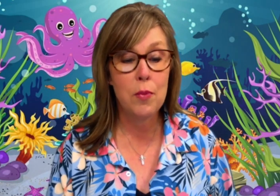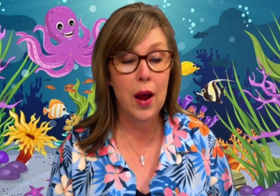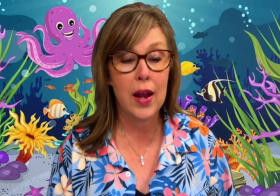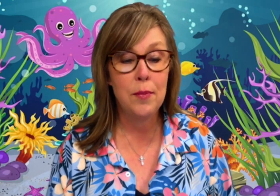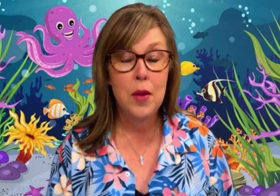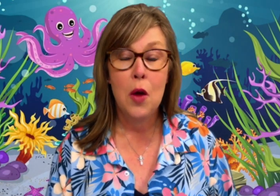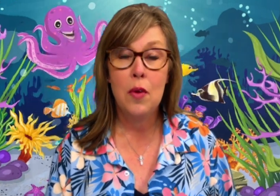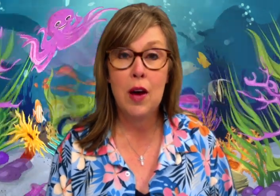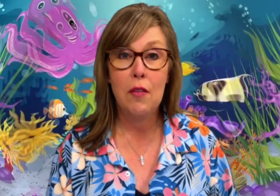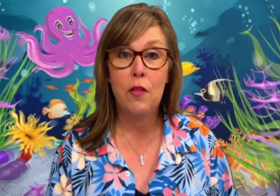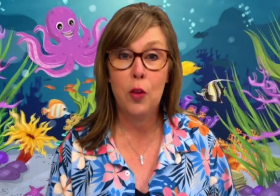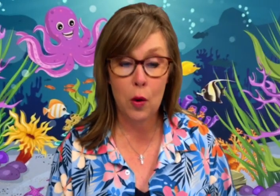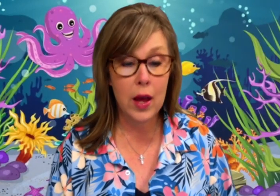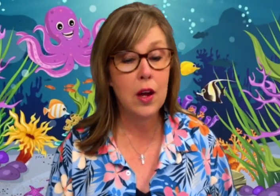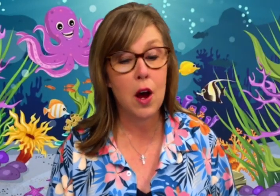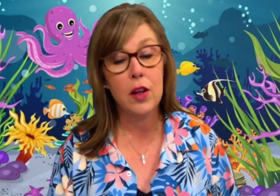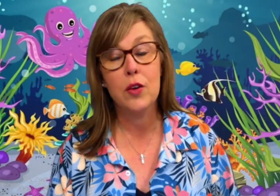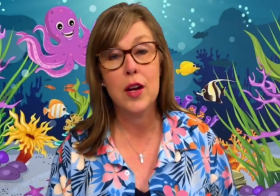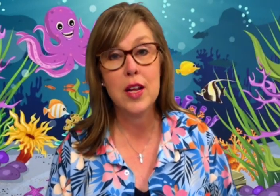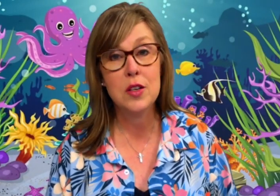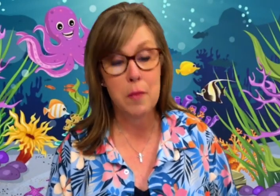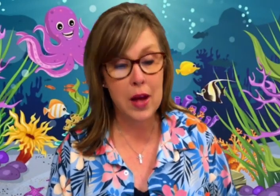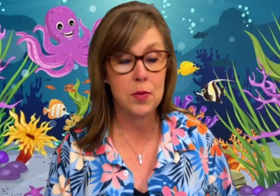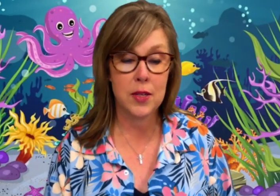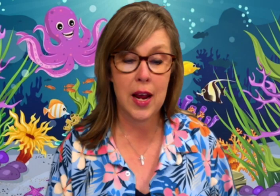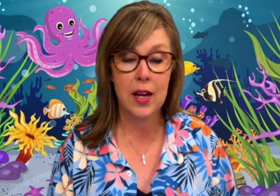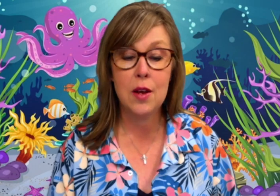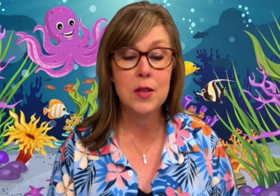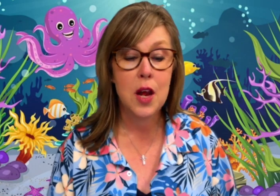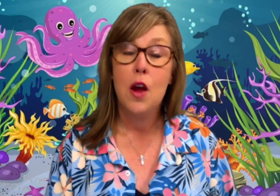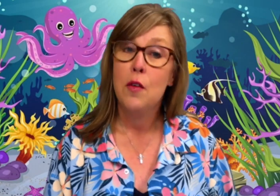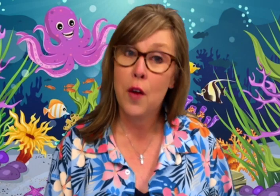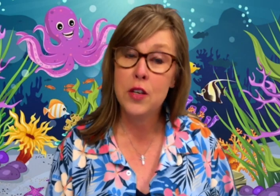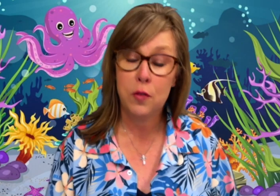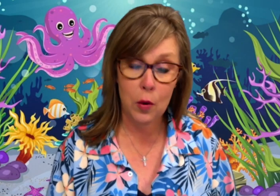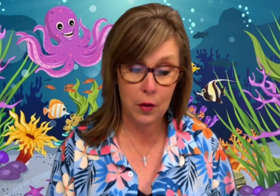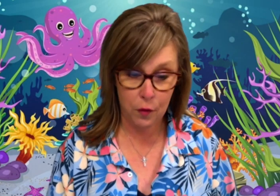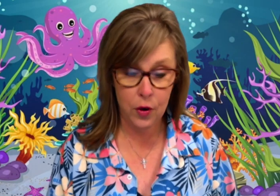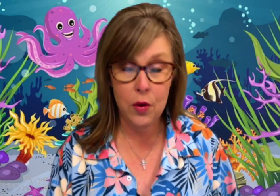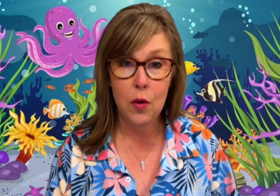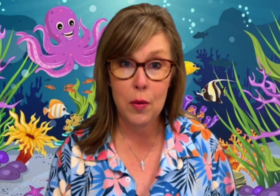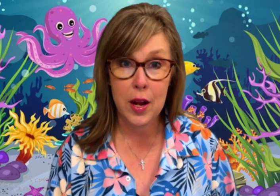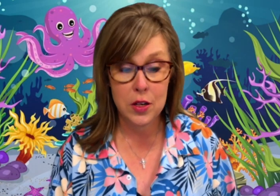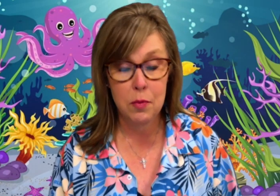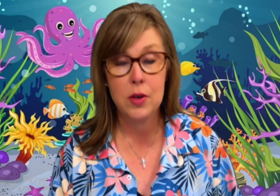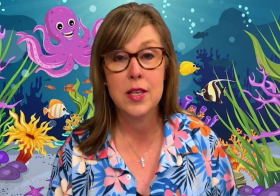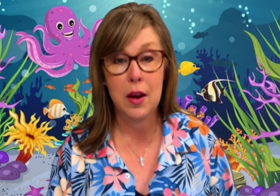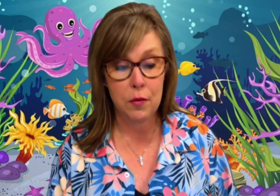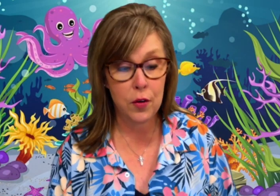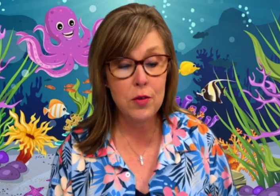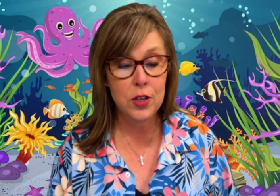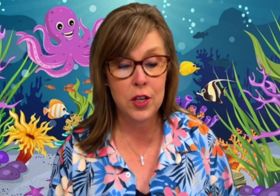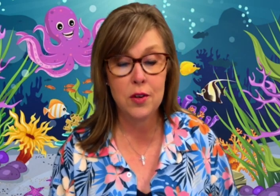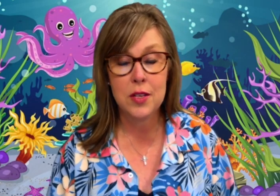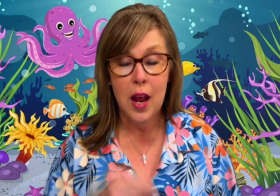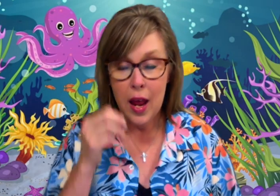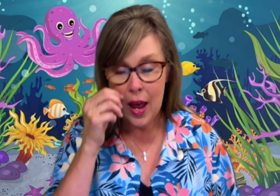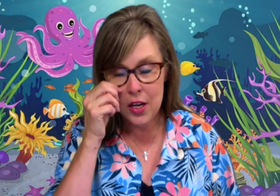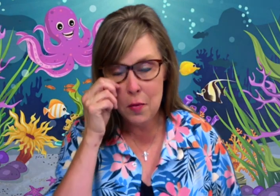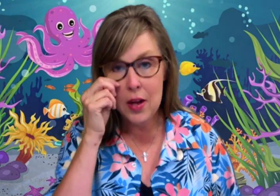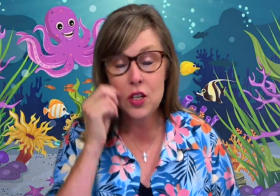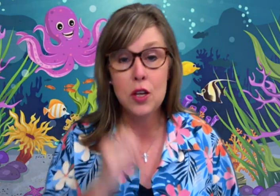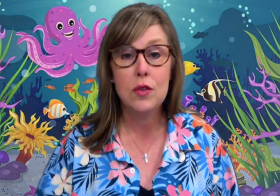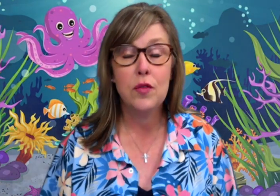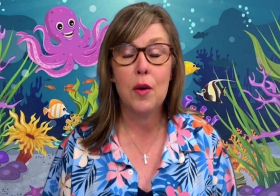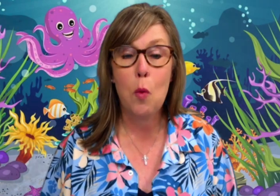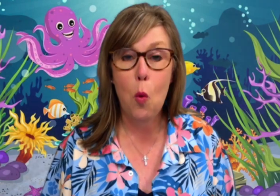and cornbread. We've got Florida collard greens or mashed potatoes, fresh Florida fruit or 100% fruit juice, and